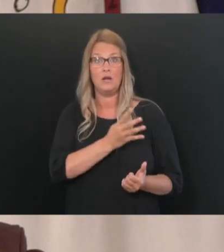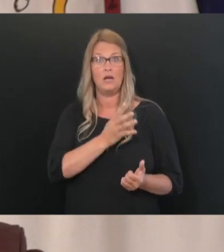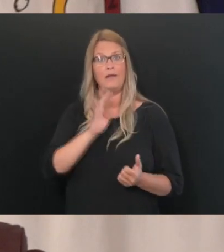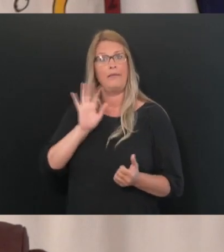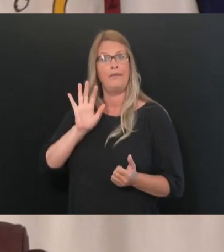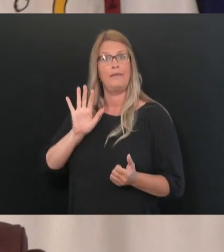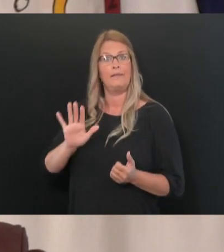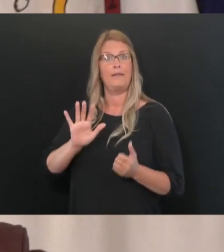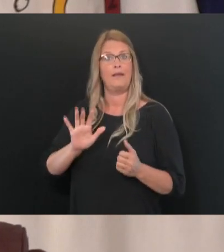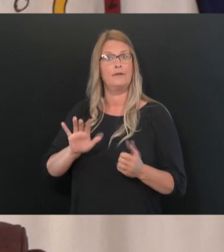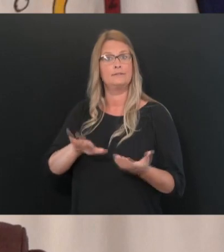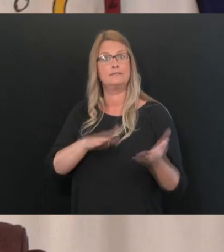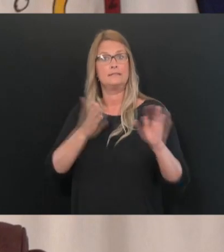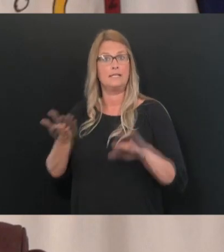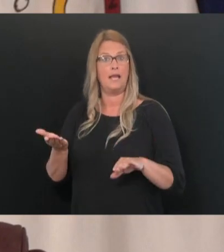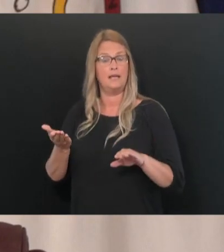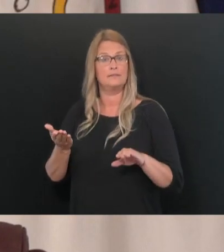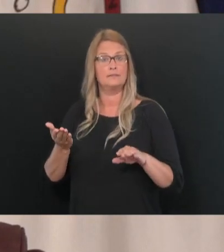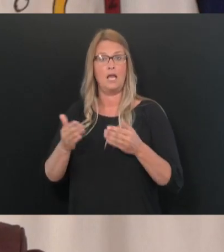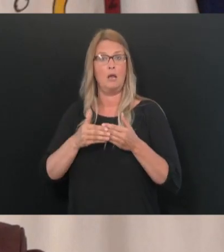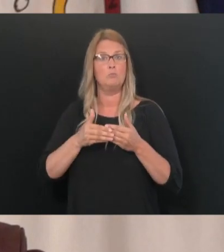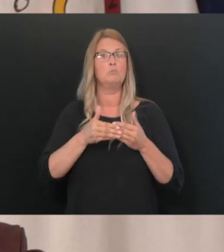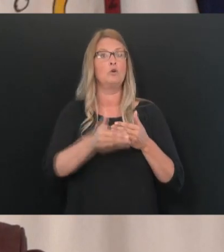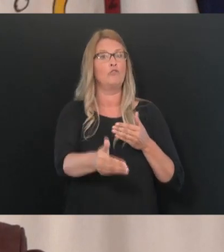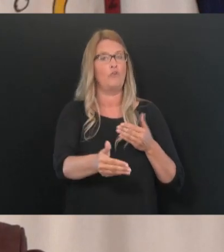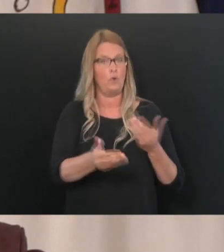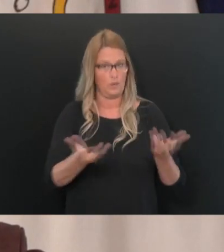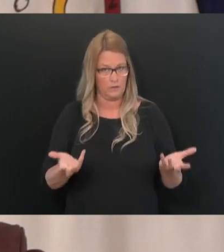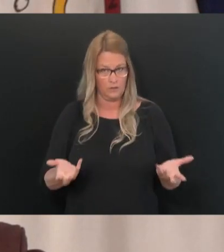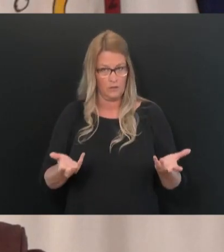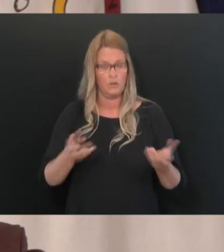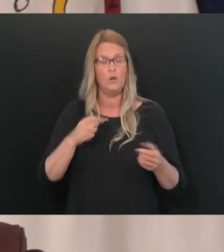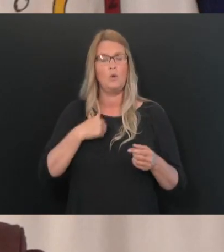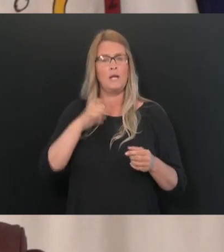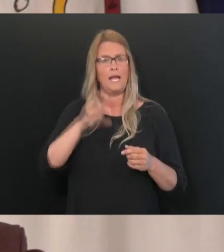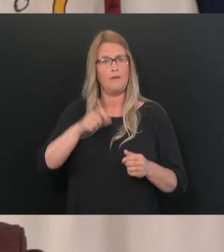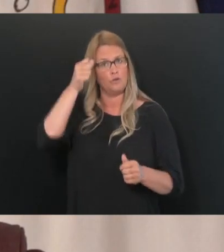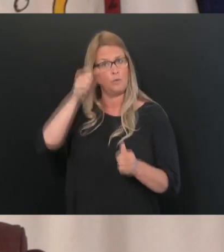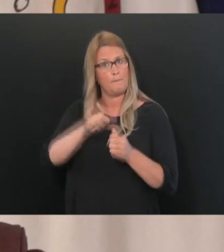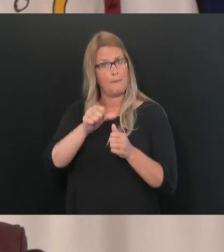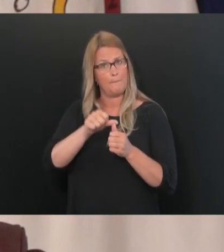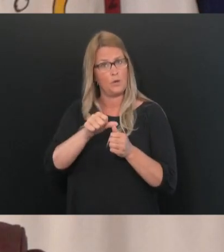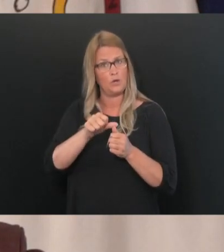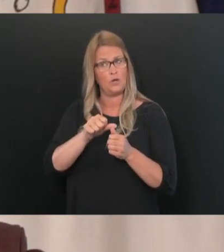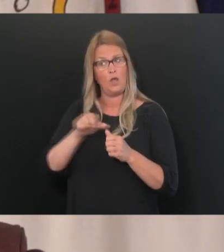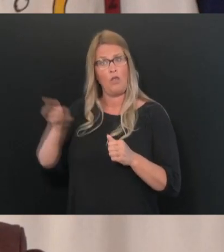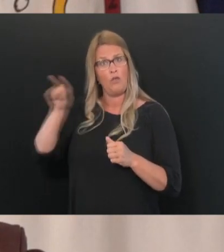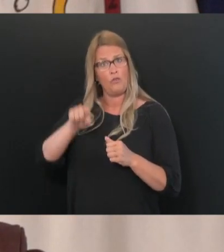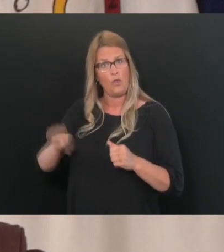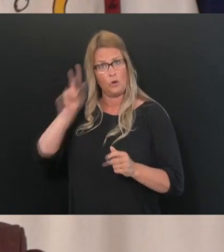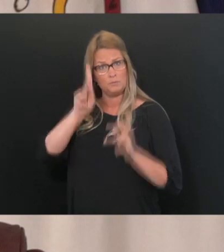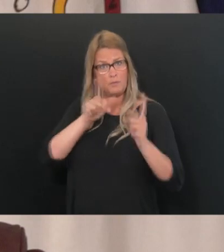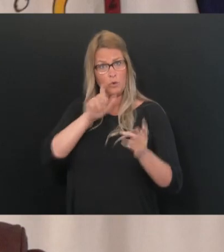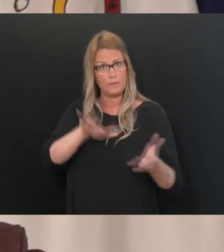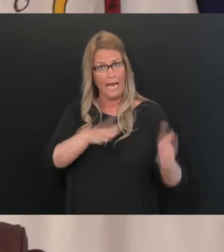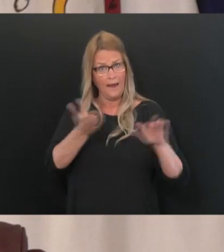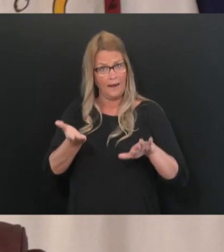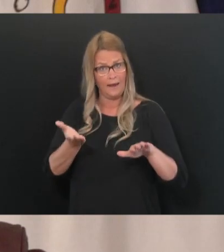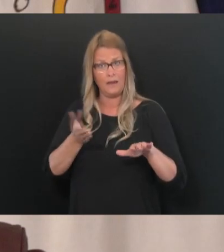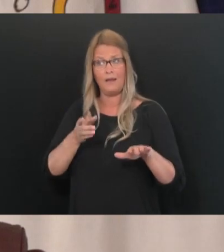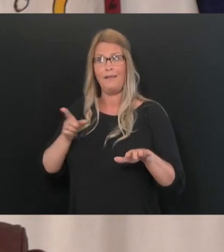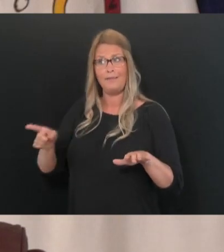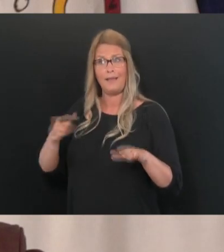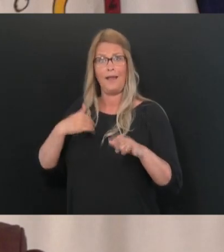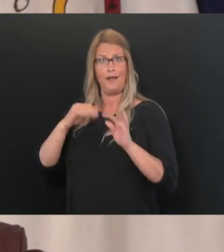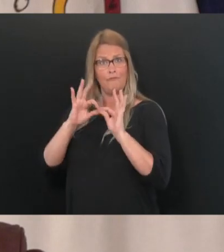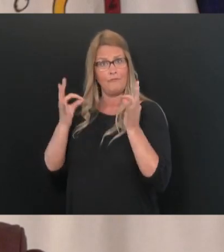in our life and we just move forward. We've got to remember these are moms and their dads and their brothers and